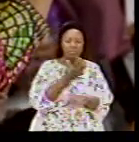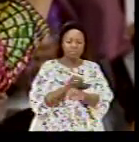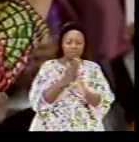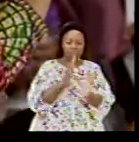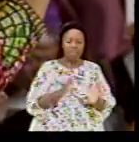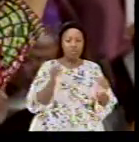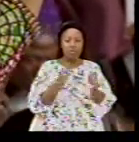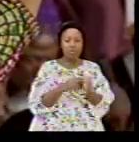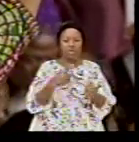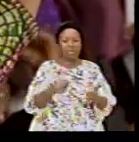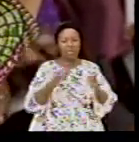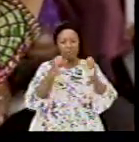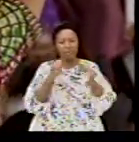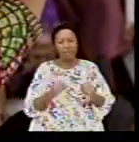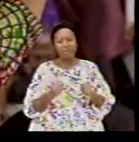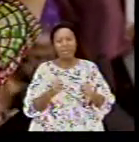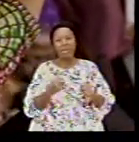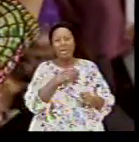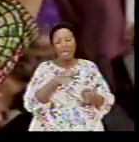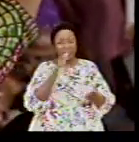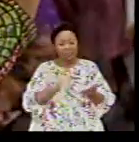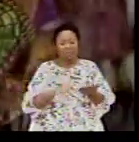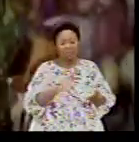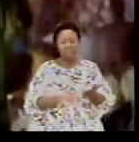the pardon. He'll forgive you.